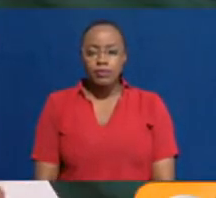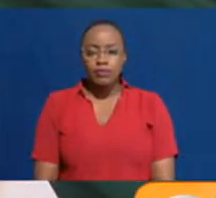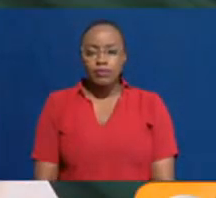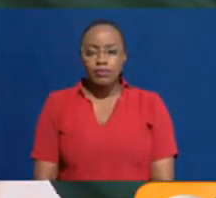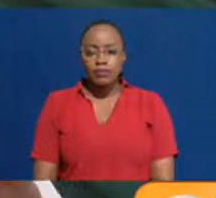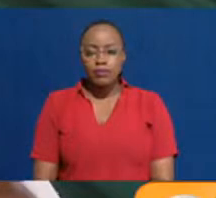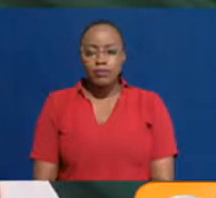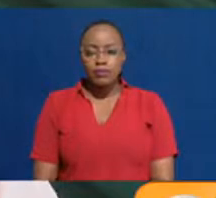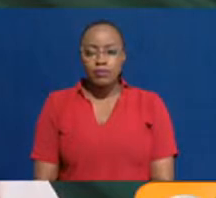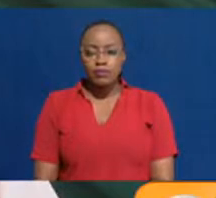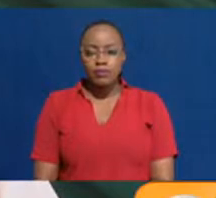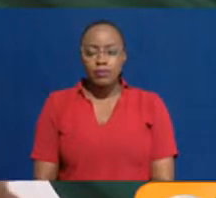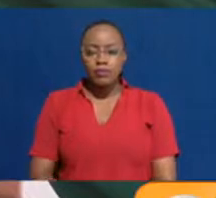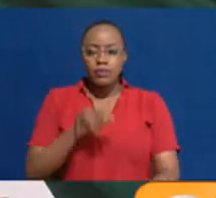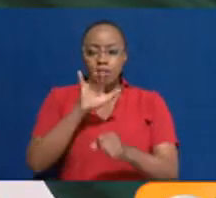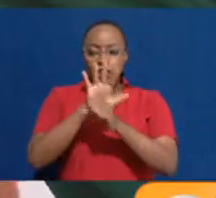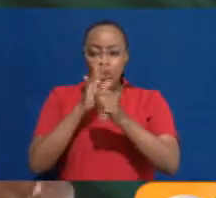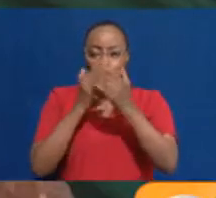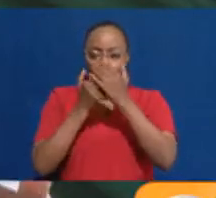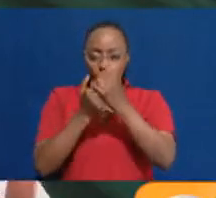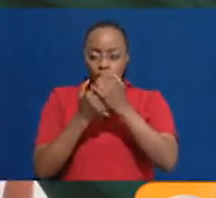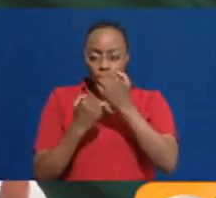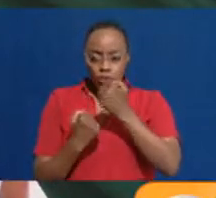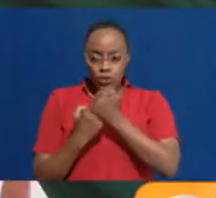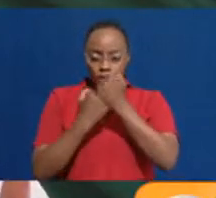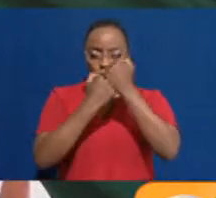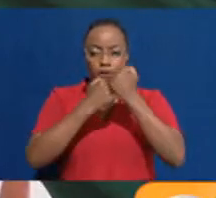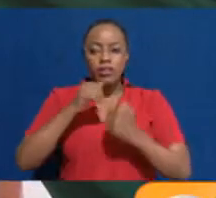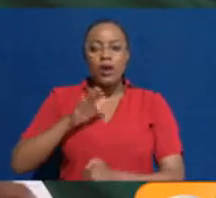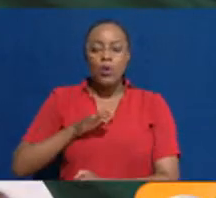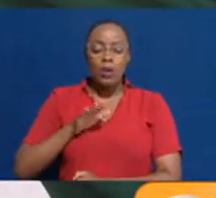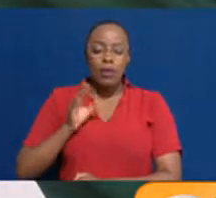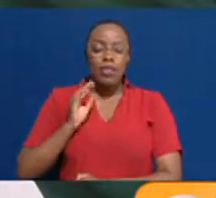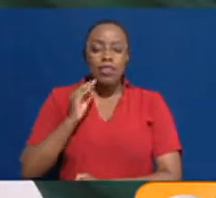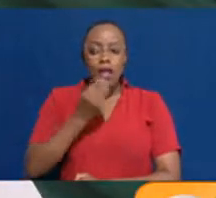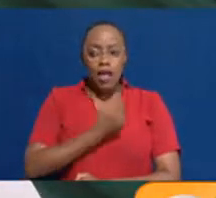We get so many partners to support our women.